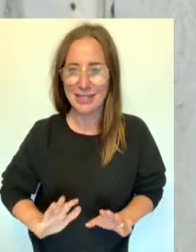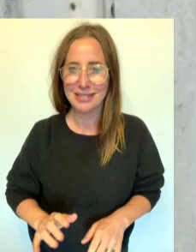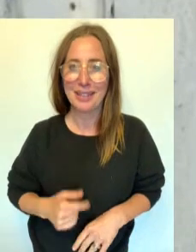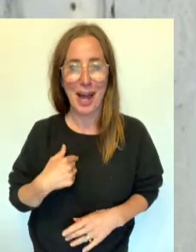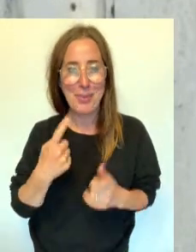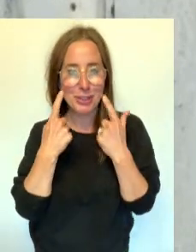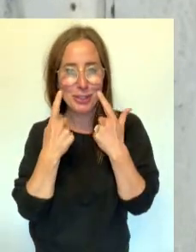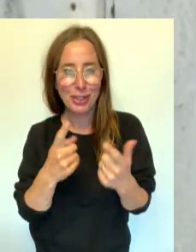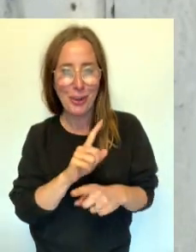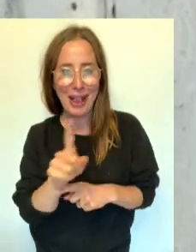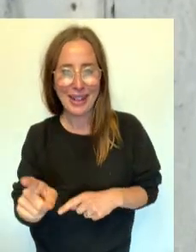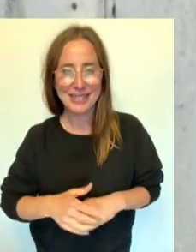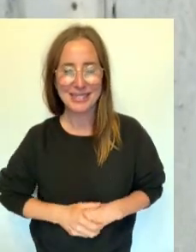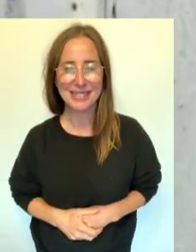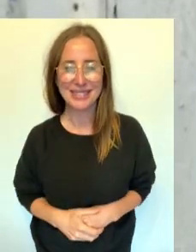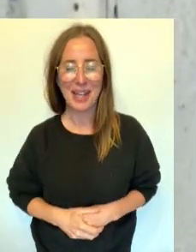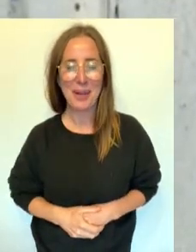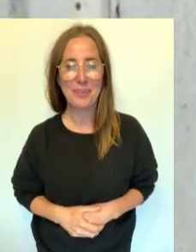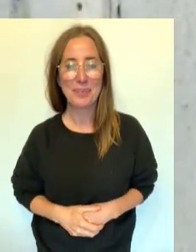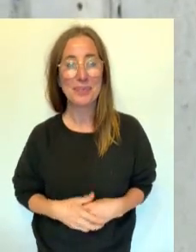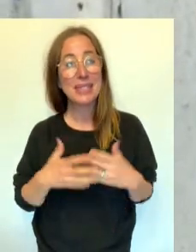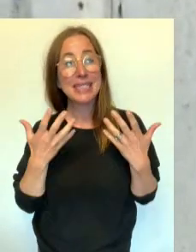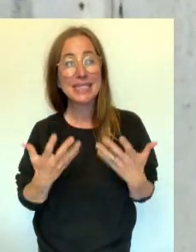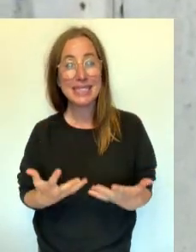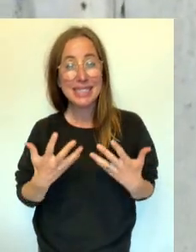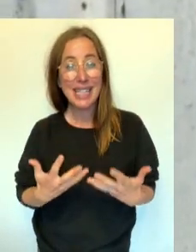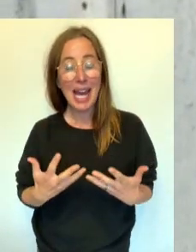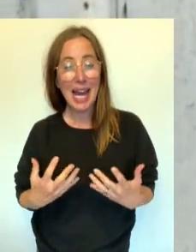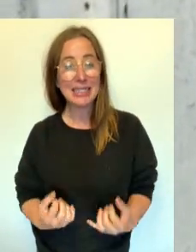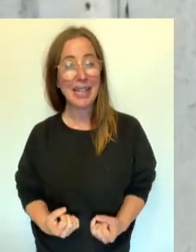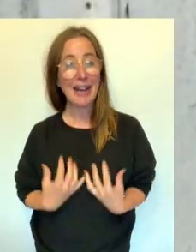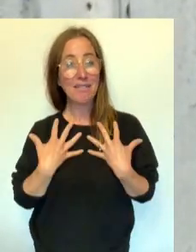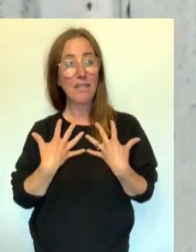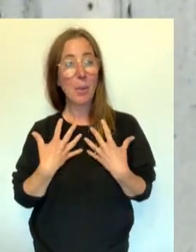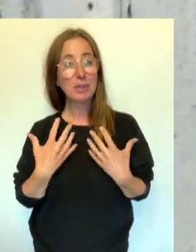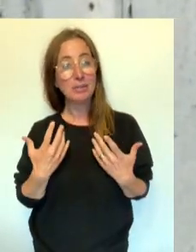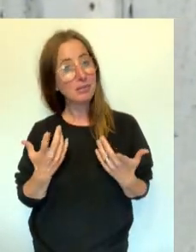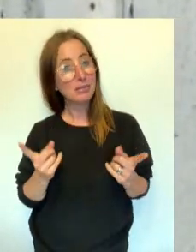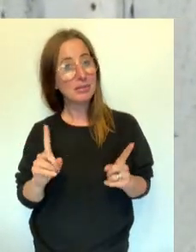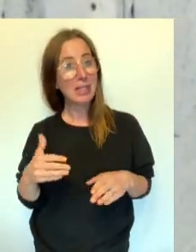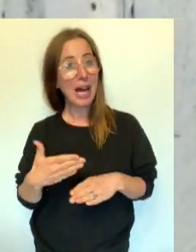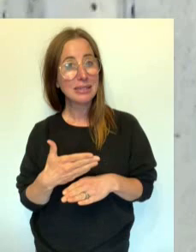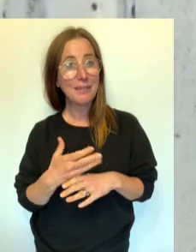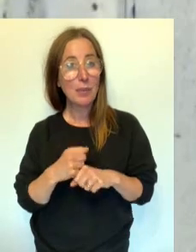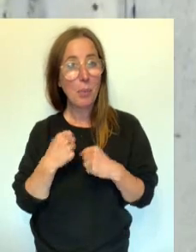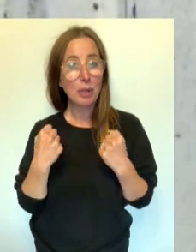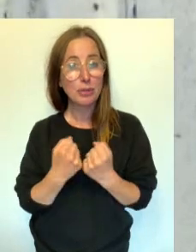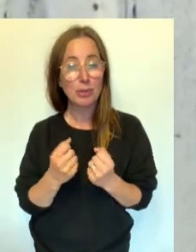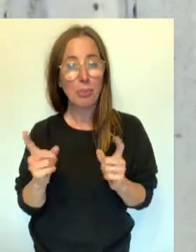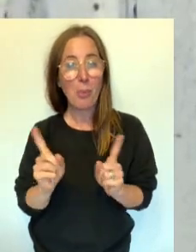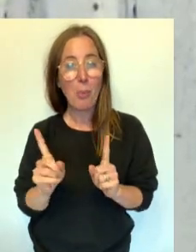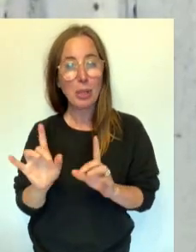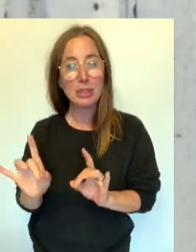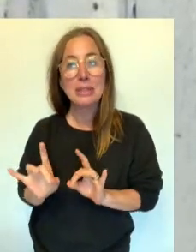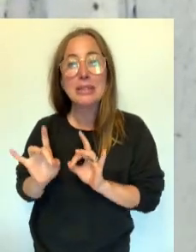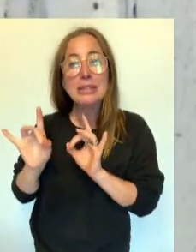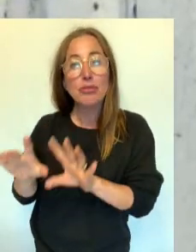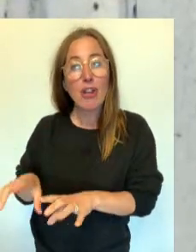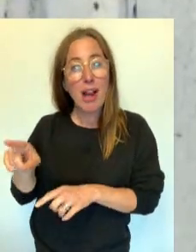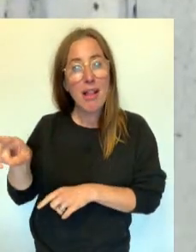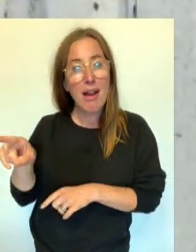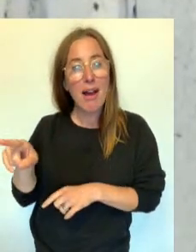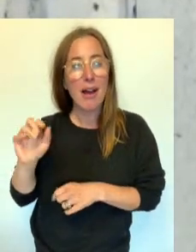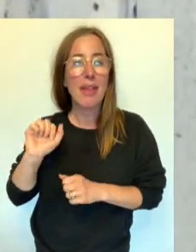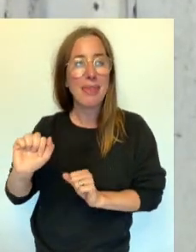how. Now the inspiration for this week's activity comes from the Australian Indigenous